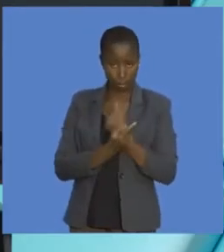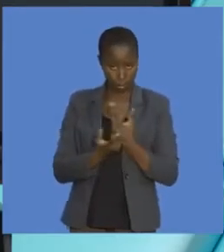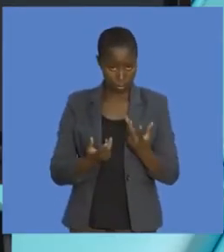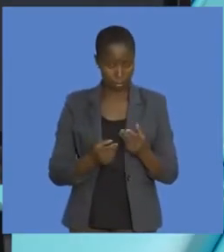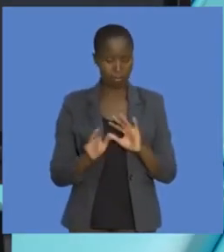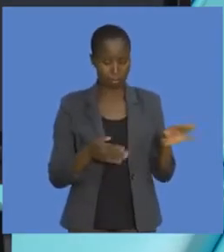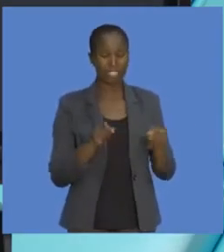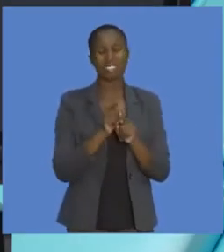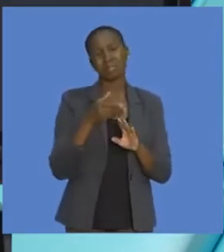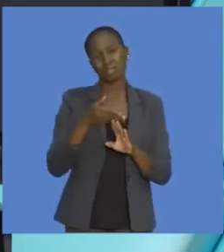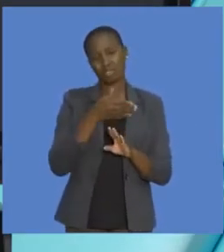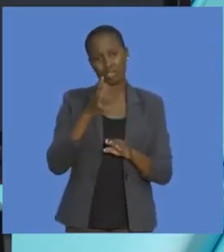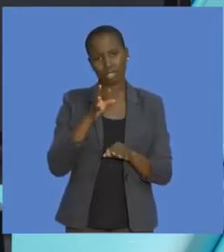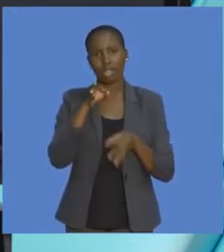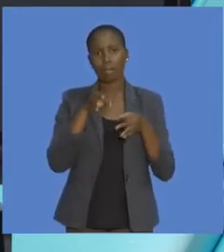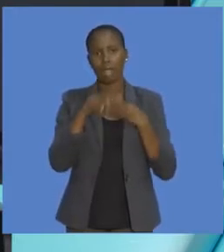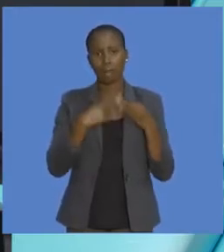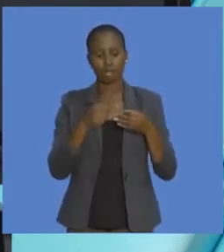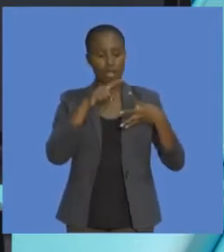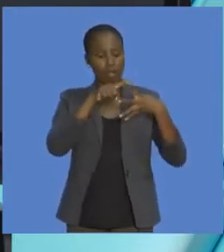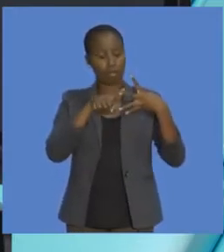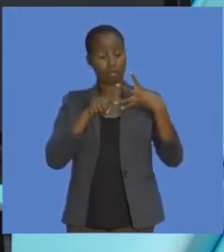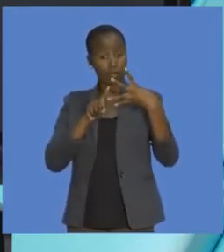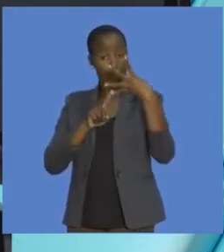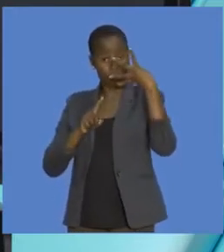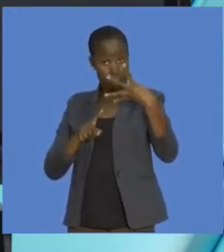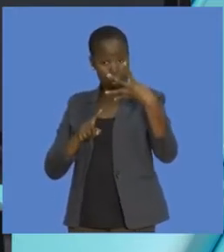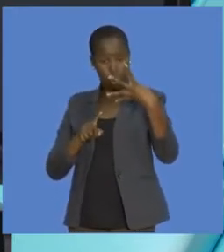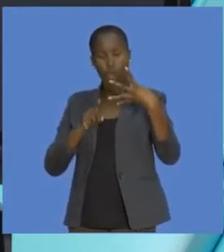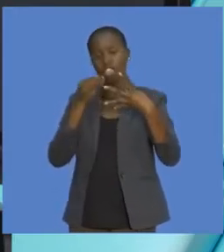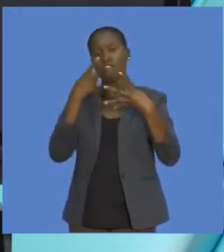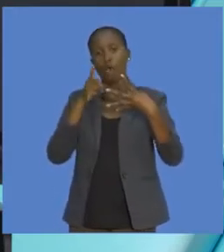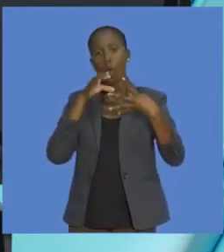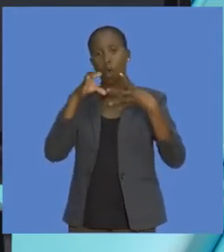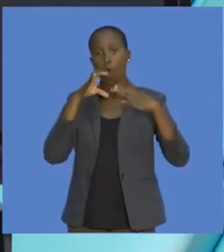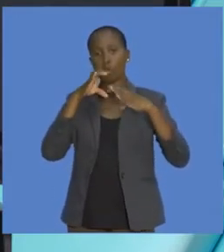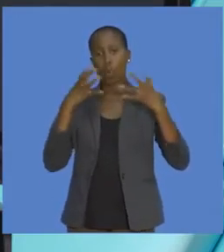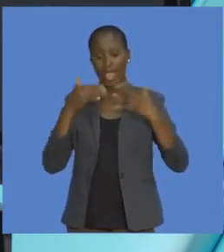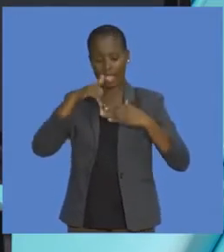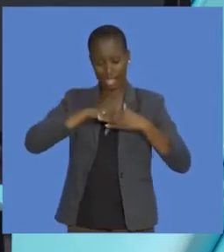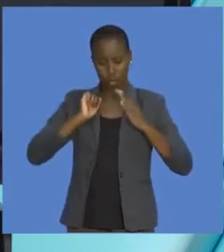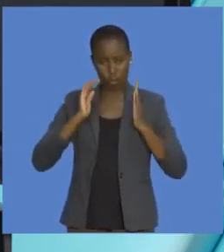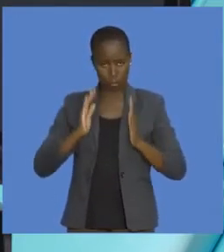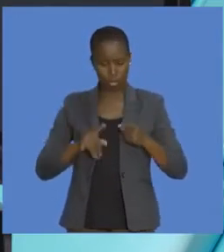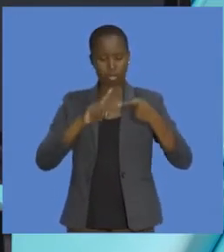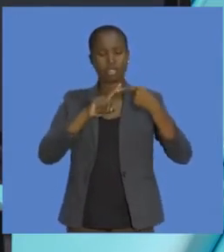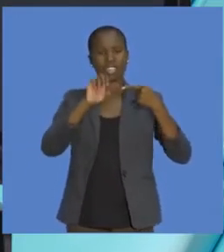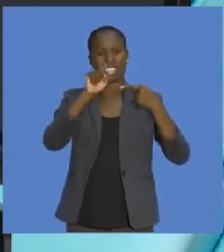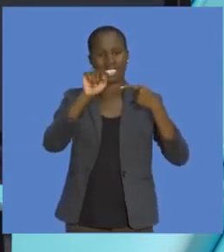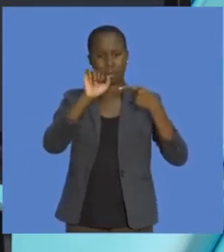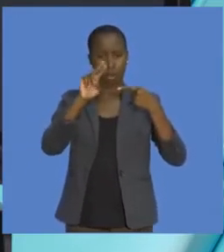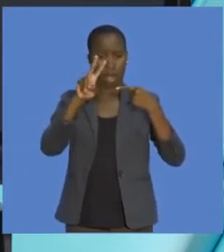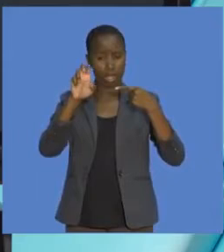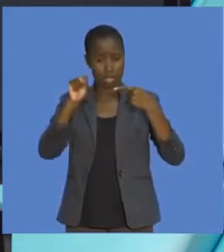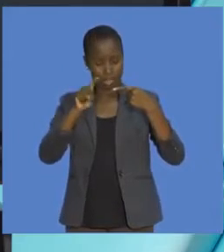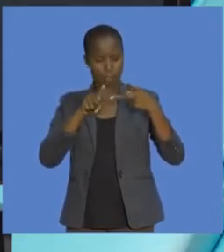segment where we looked at the four components of communication in the body. So you have a stimulus, you have